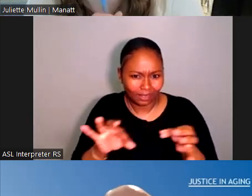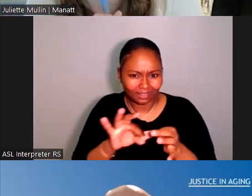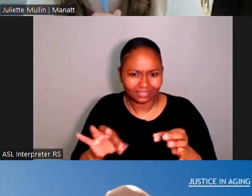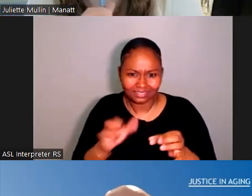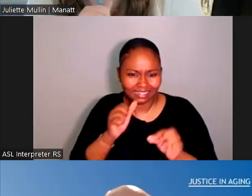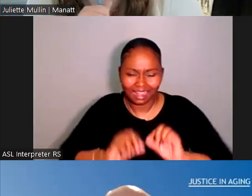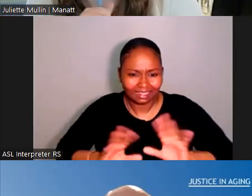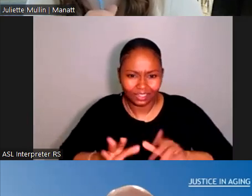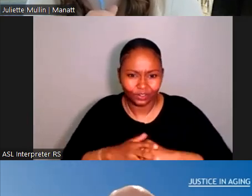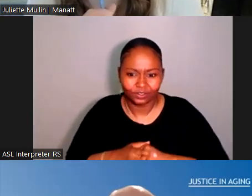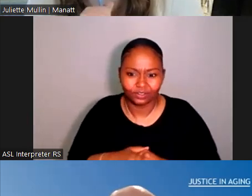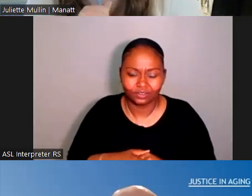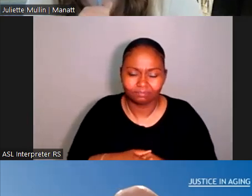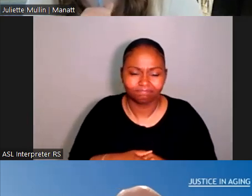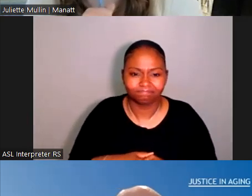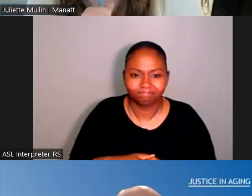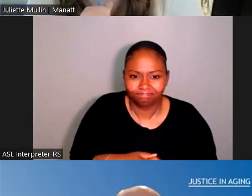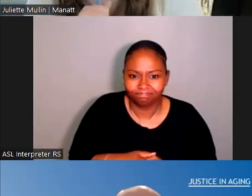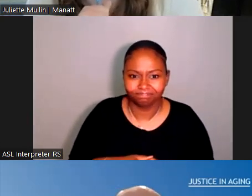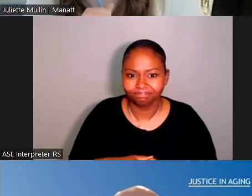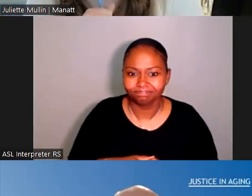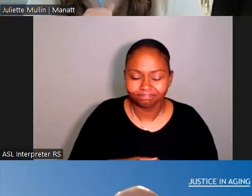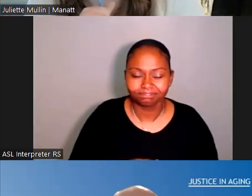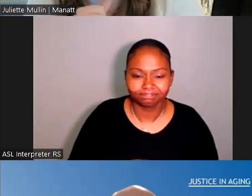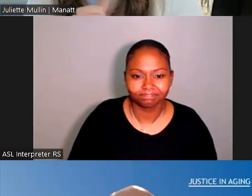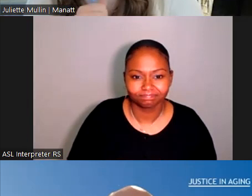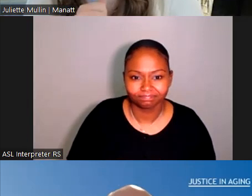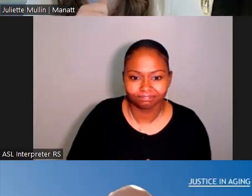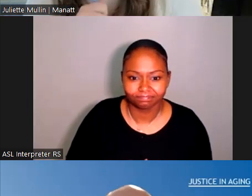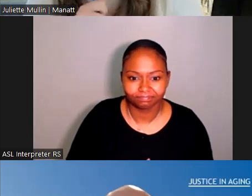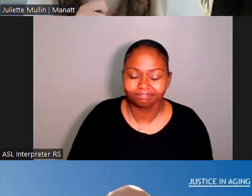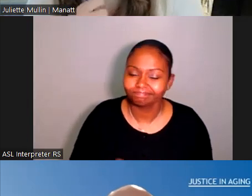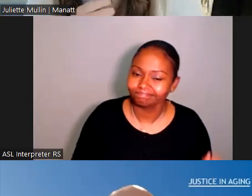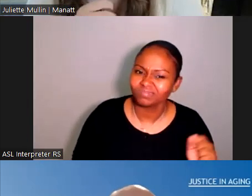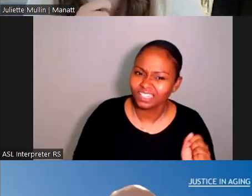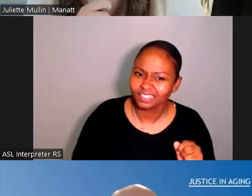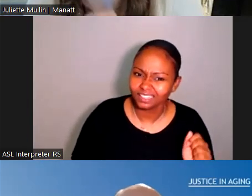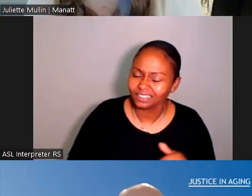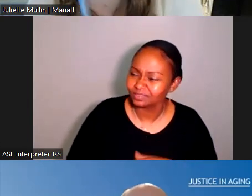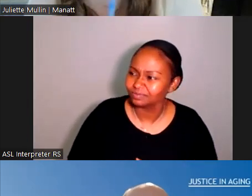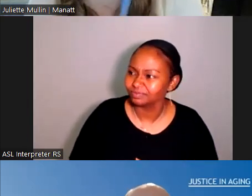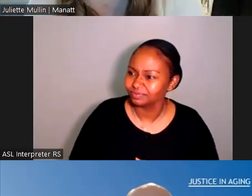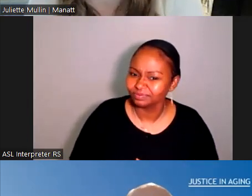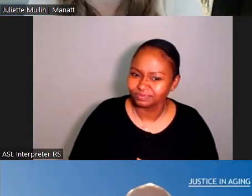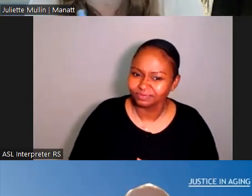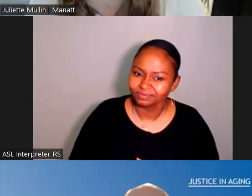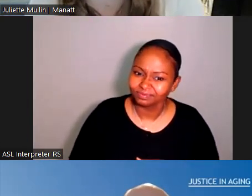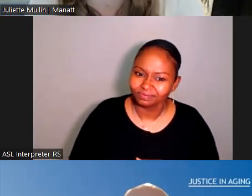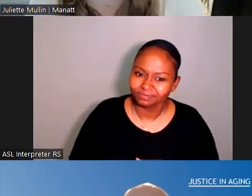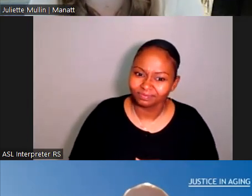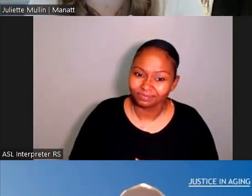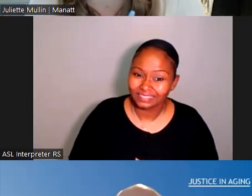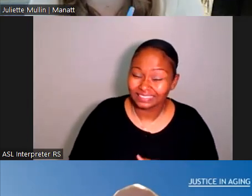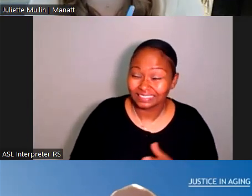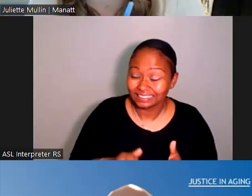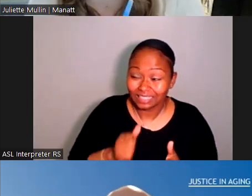it's not clear as to how that's supposed to play out. Yeah, I will just say there was not an